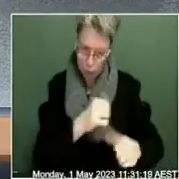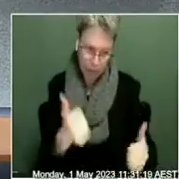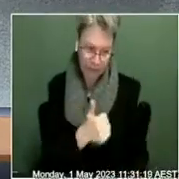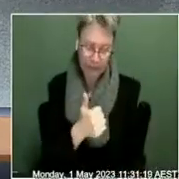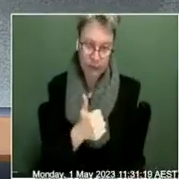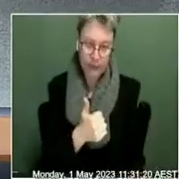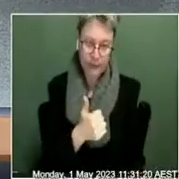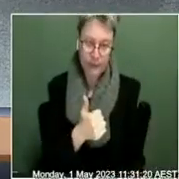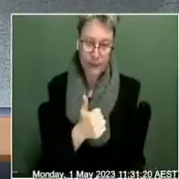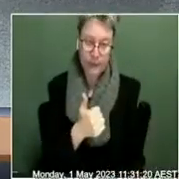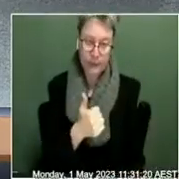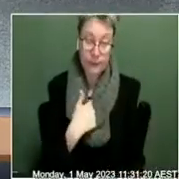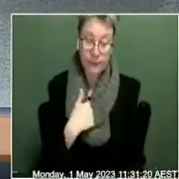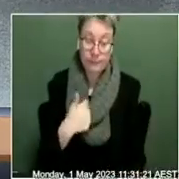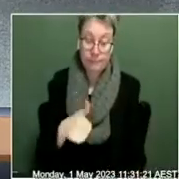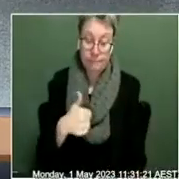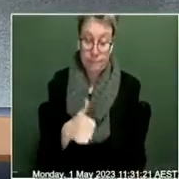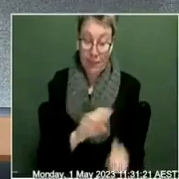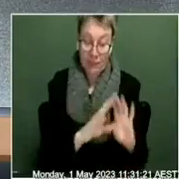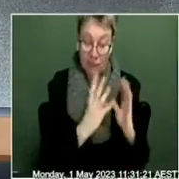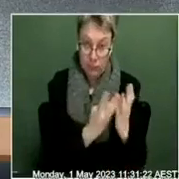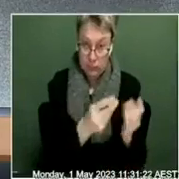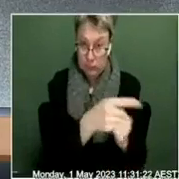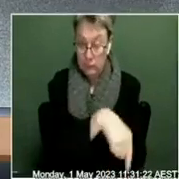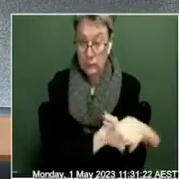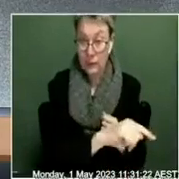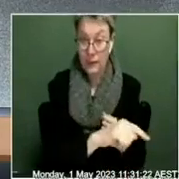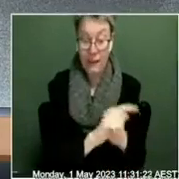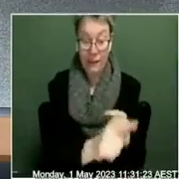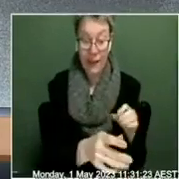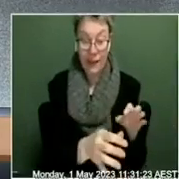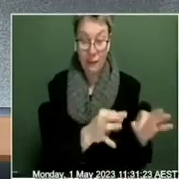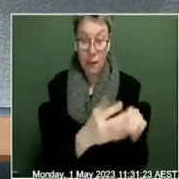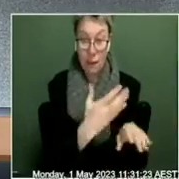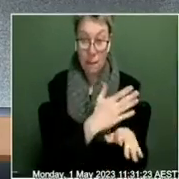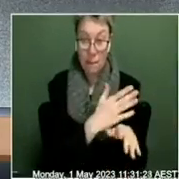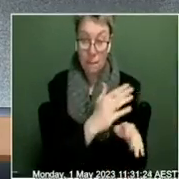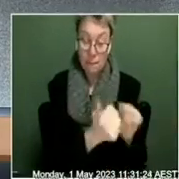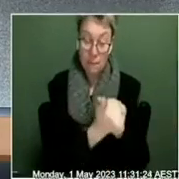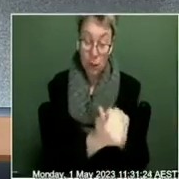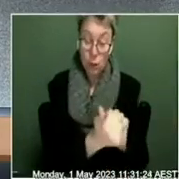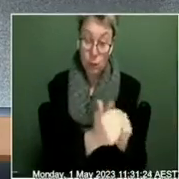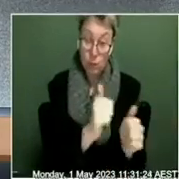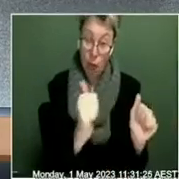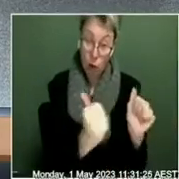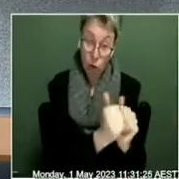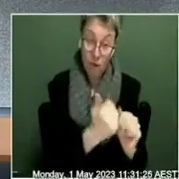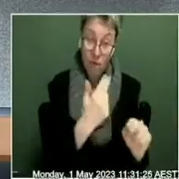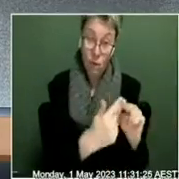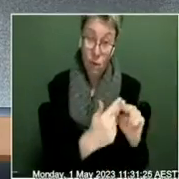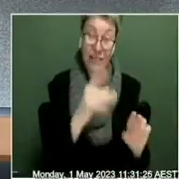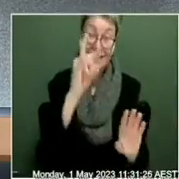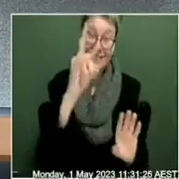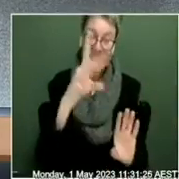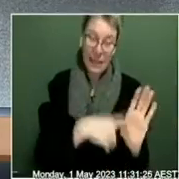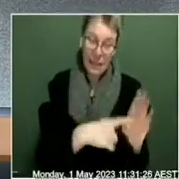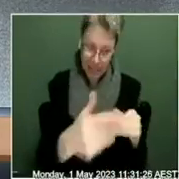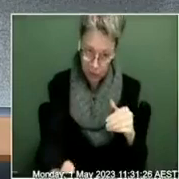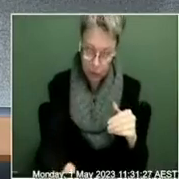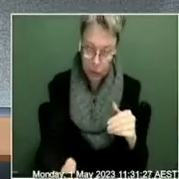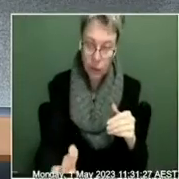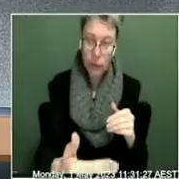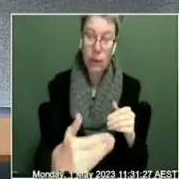that's a 10-year aspiration as well. But then to really get into the specifics, that forum has also, it's currently in